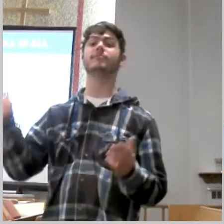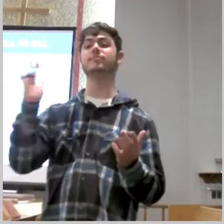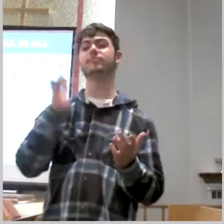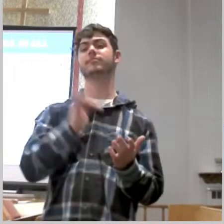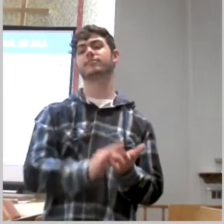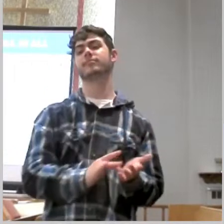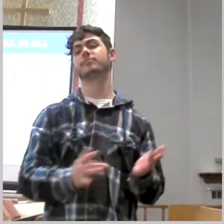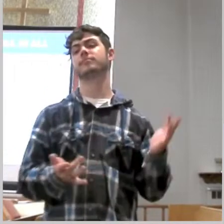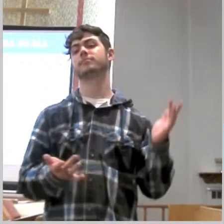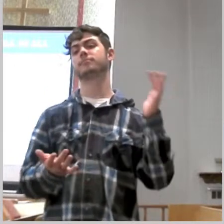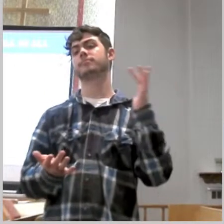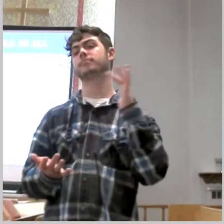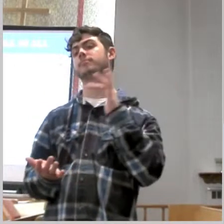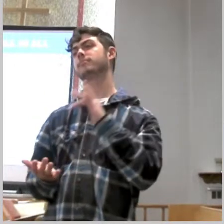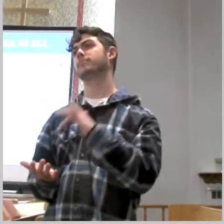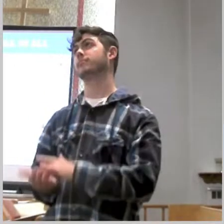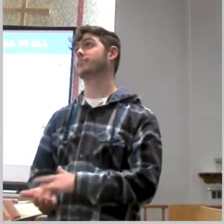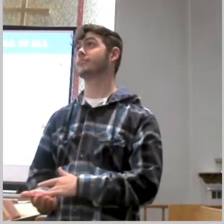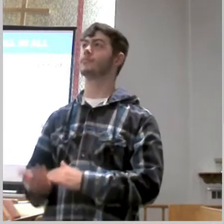name.